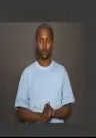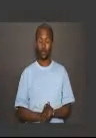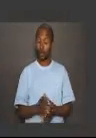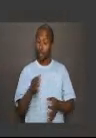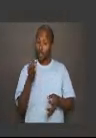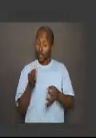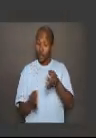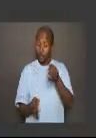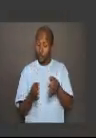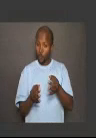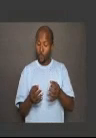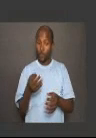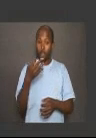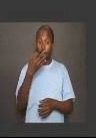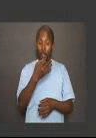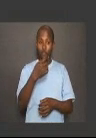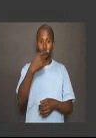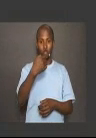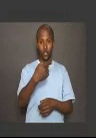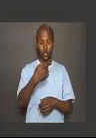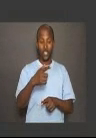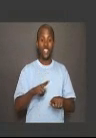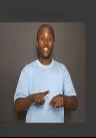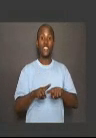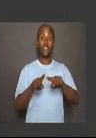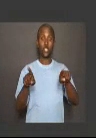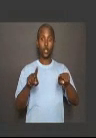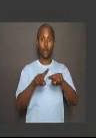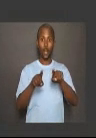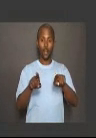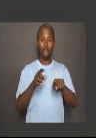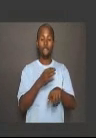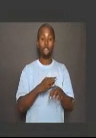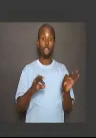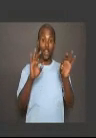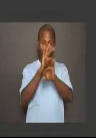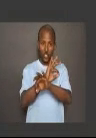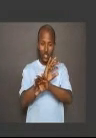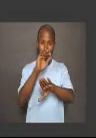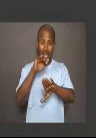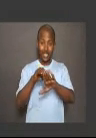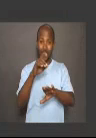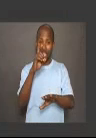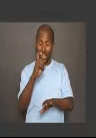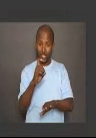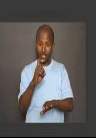If f and g are differentiable functions at x